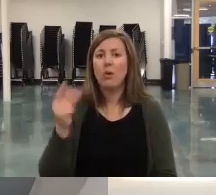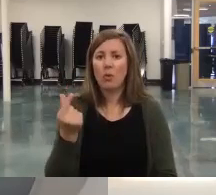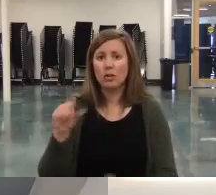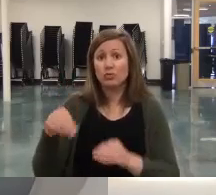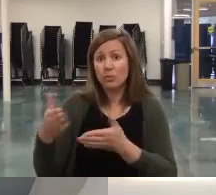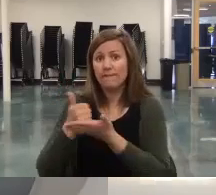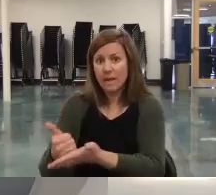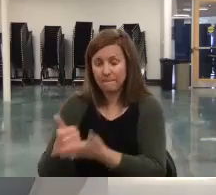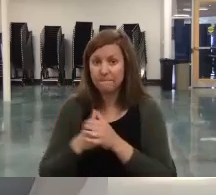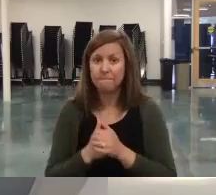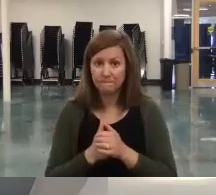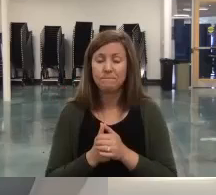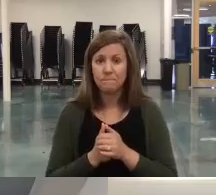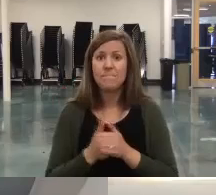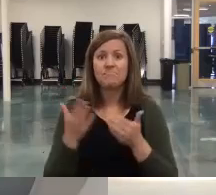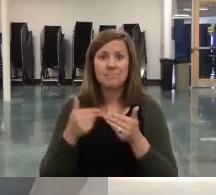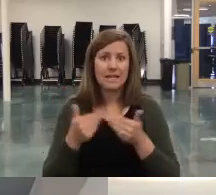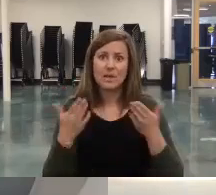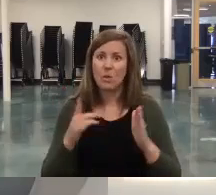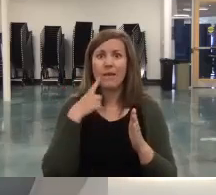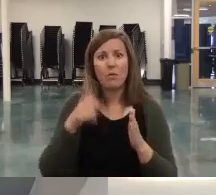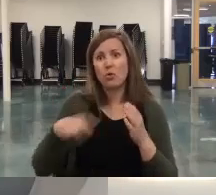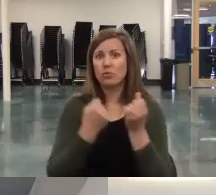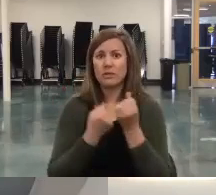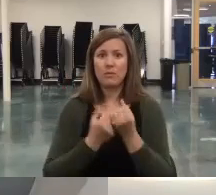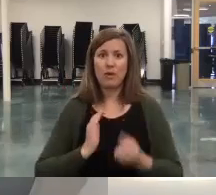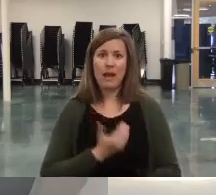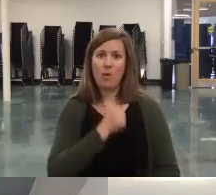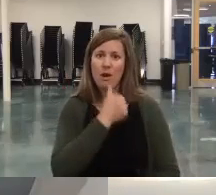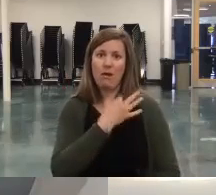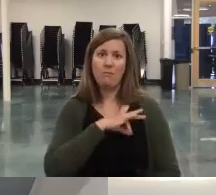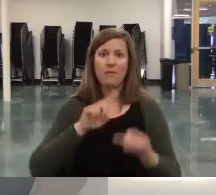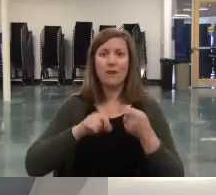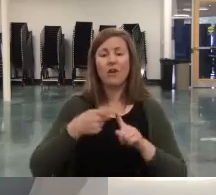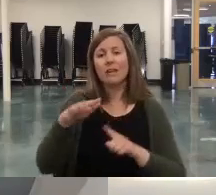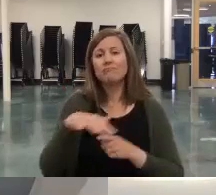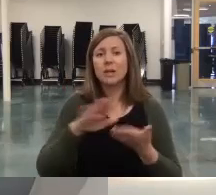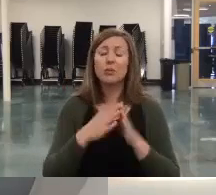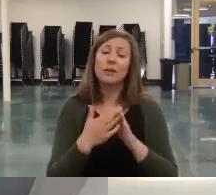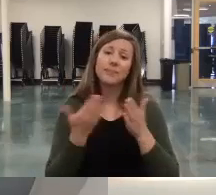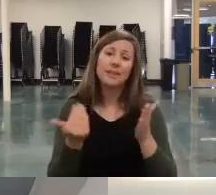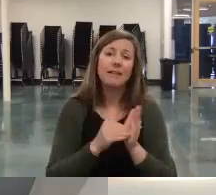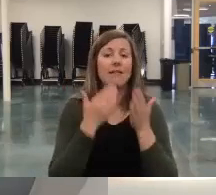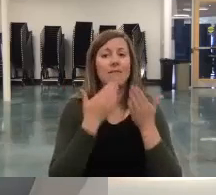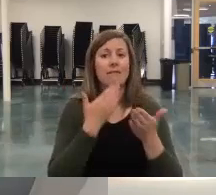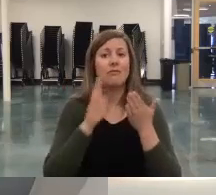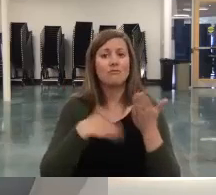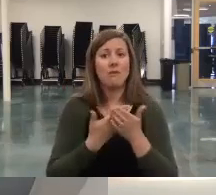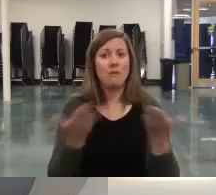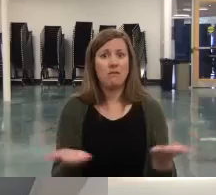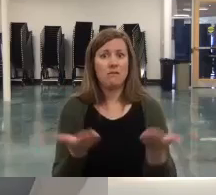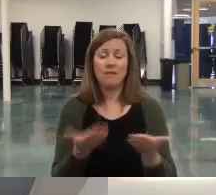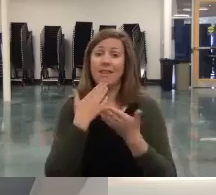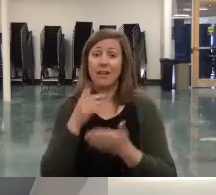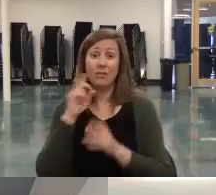Easy way to do that, and easy way to support our nonprofit friends in the community. Again, thanks to our guests, and thanks to you,